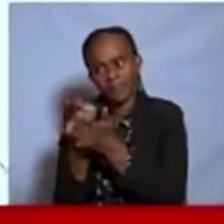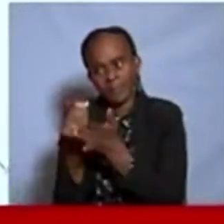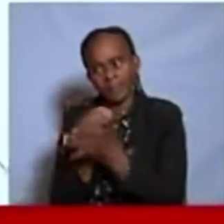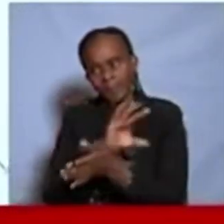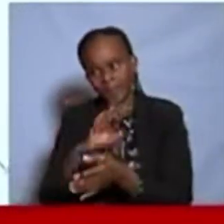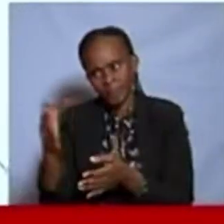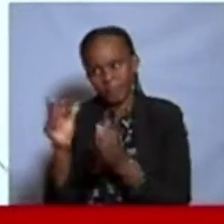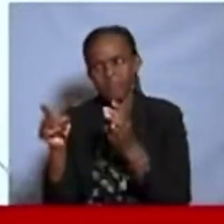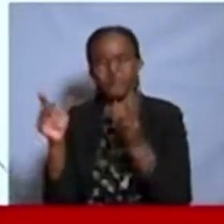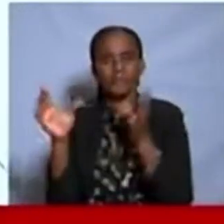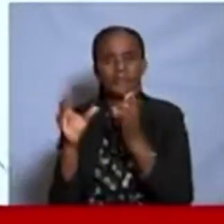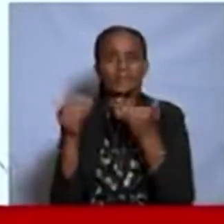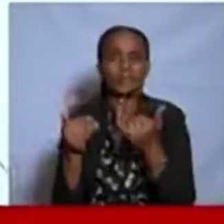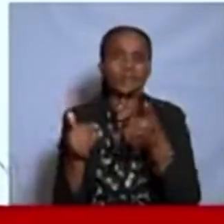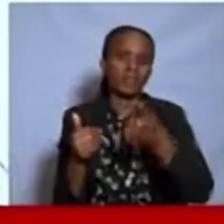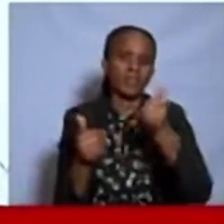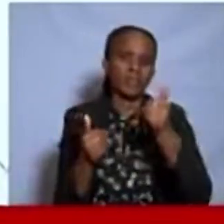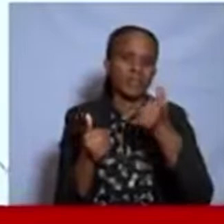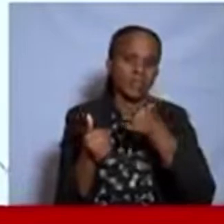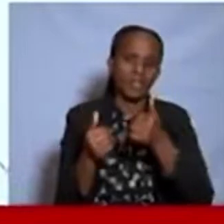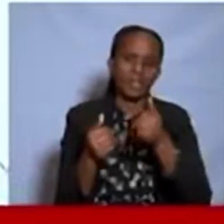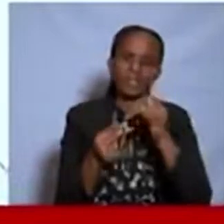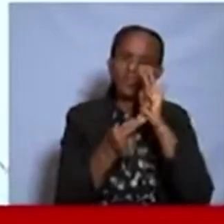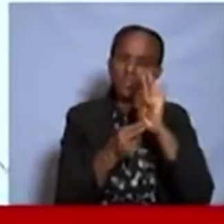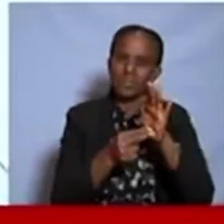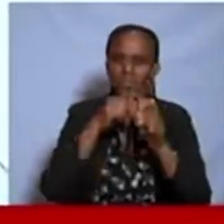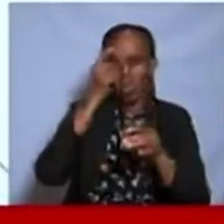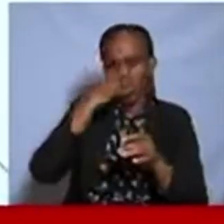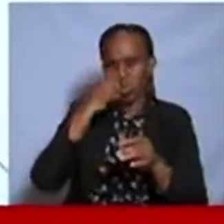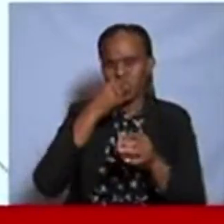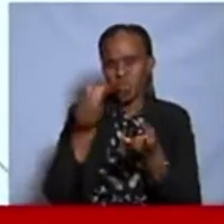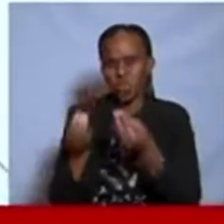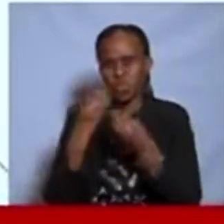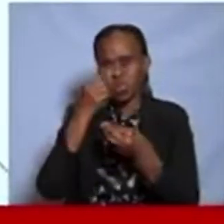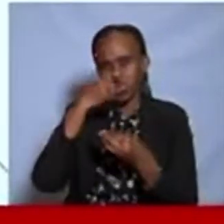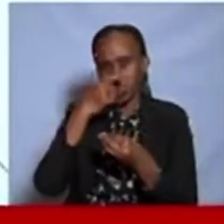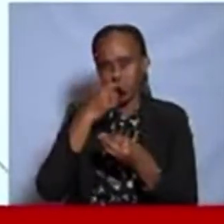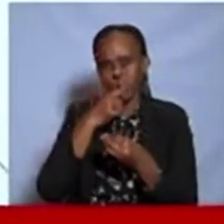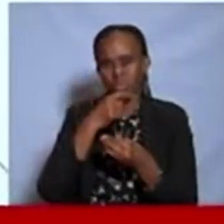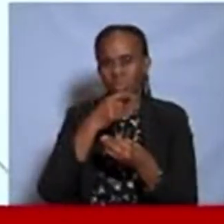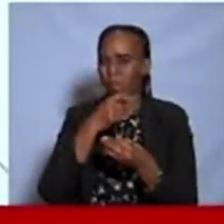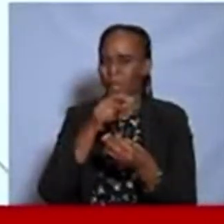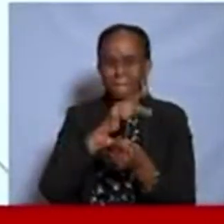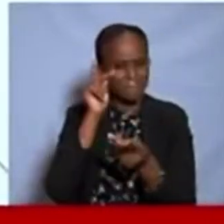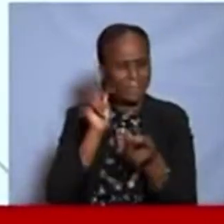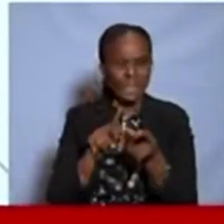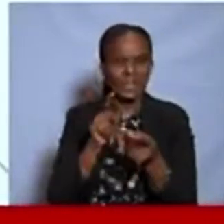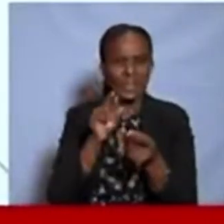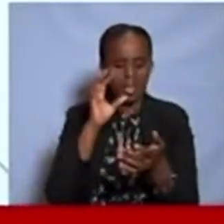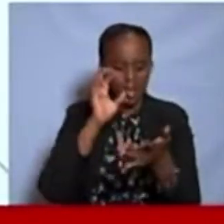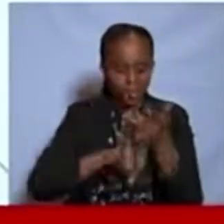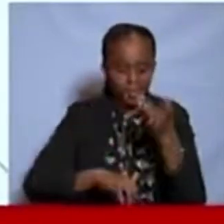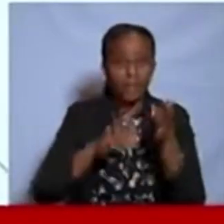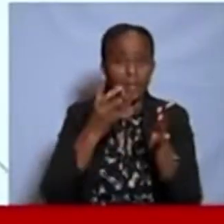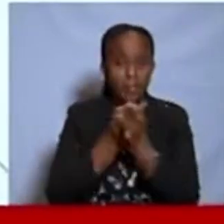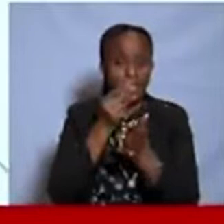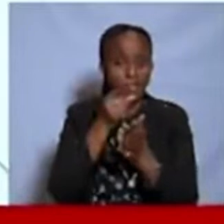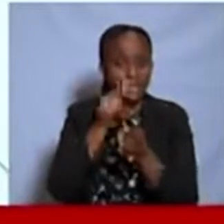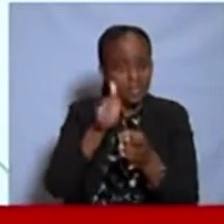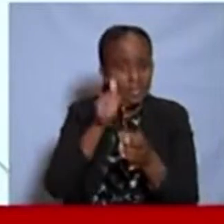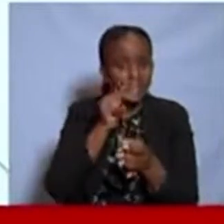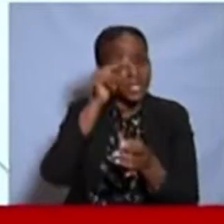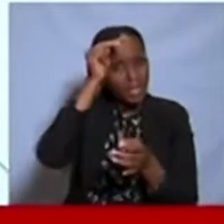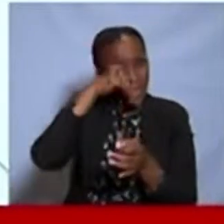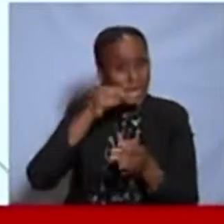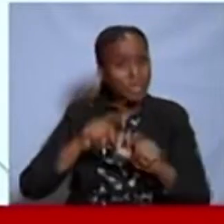community. And you now, you are taking a big chunk out of it. It's not supposed to be almost. So if we remove the equalization fund, can Namwala